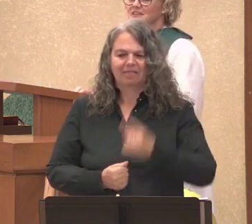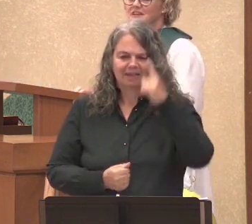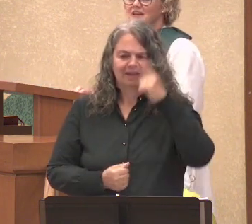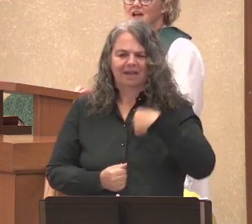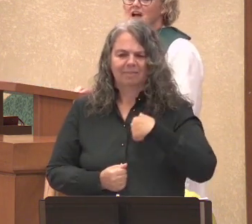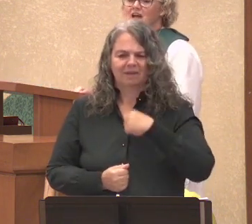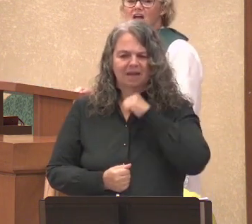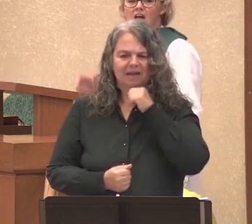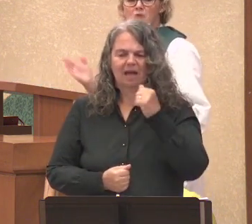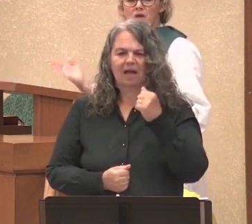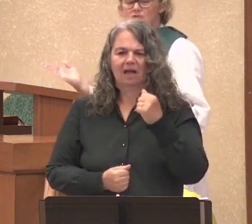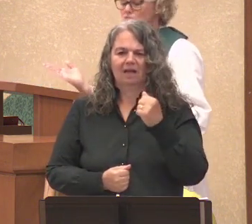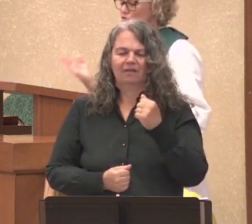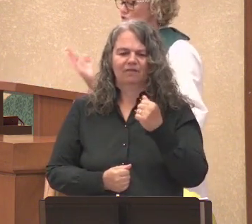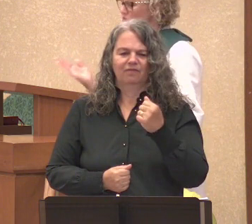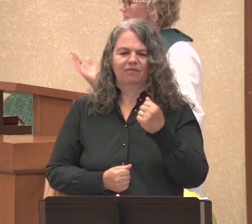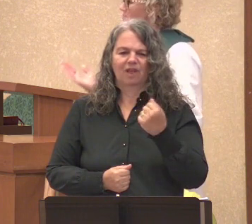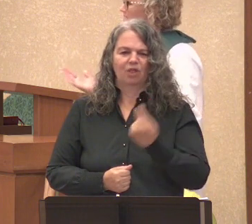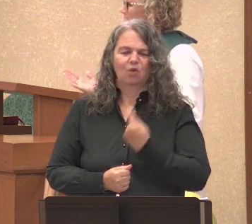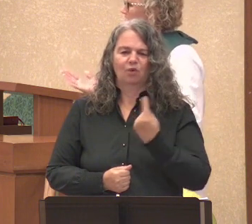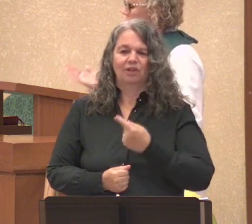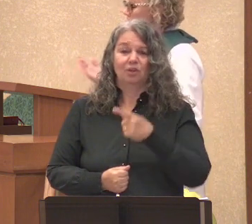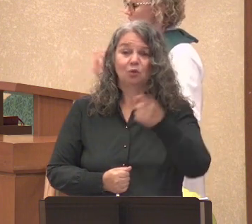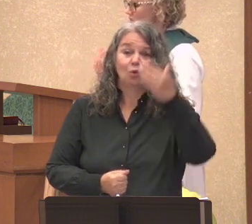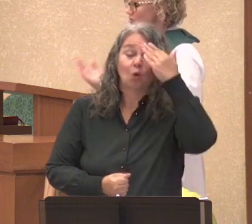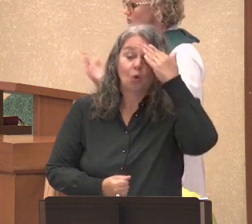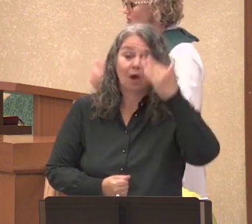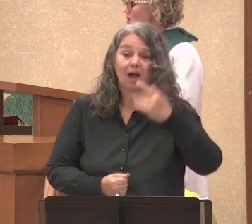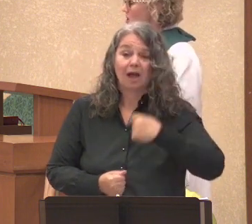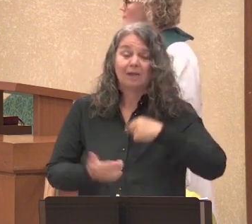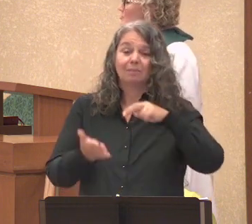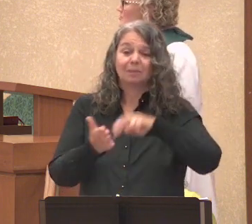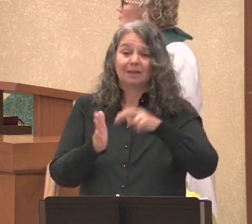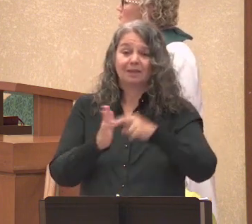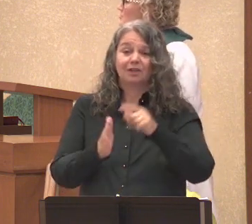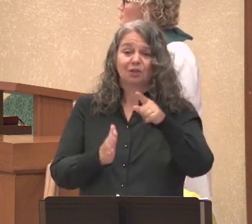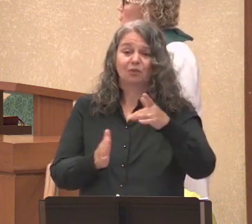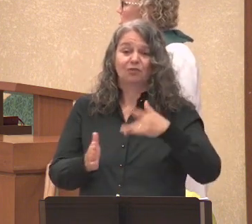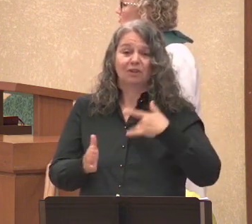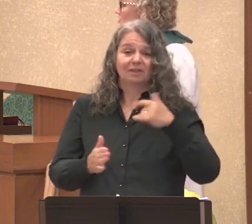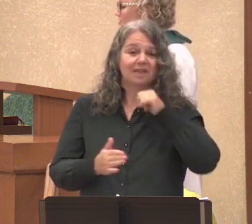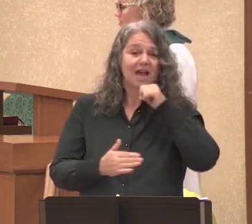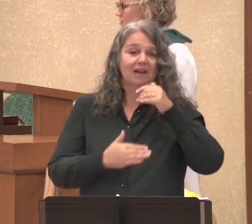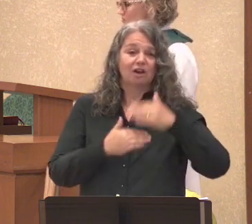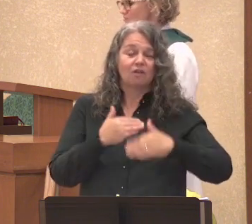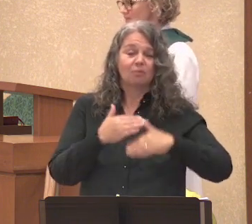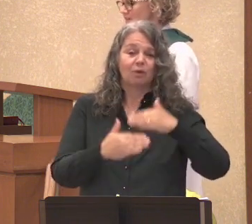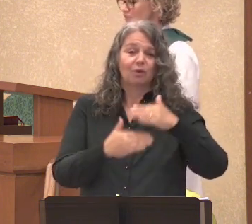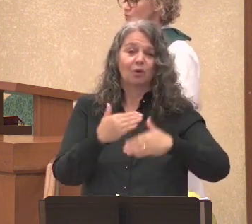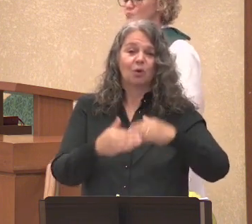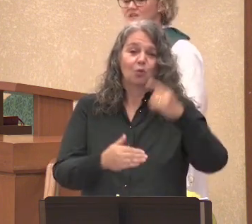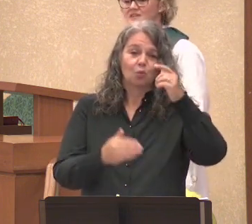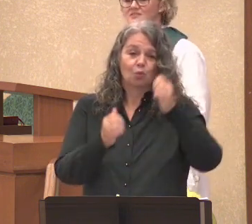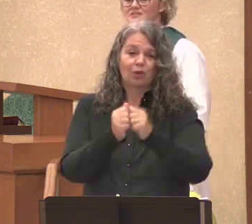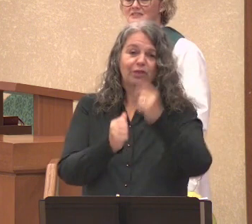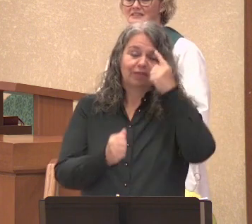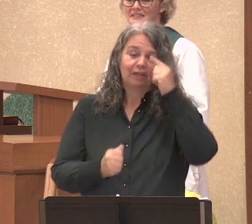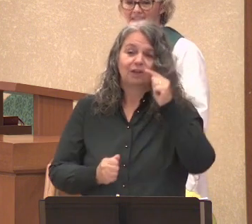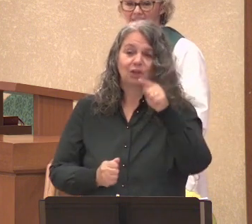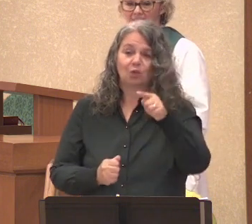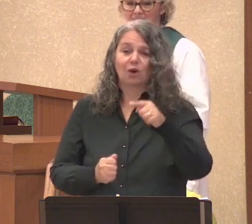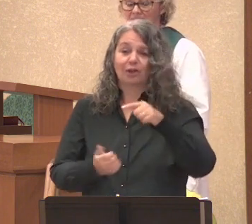this." How about you? Do you know what I mean? Are you uncomfortable with the thought of being the